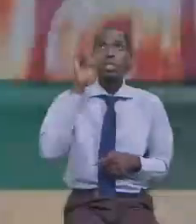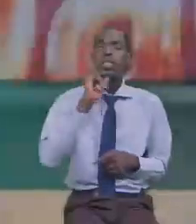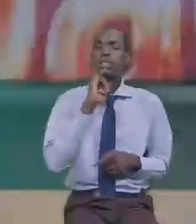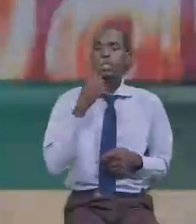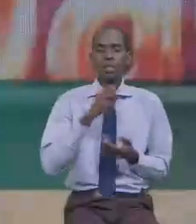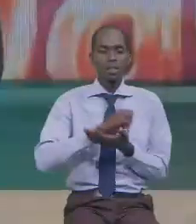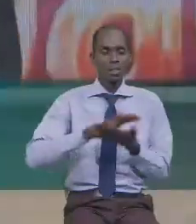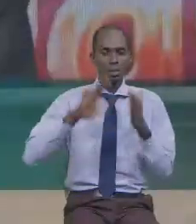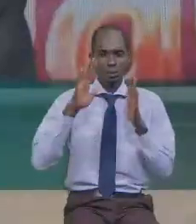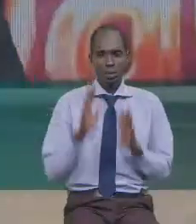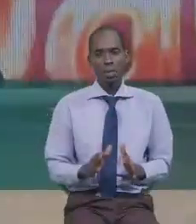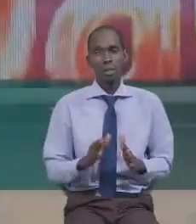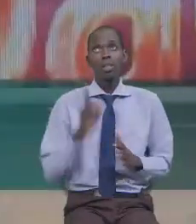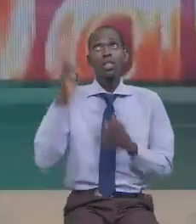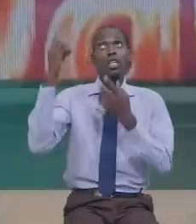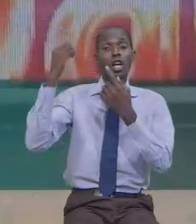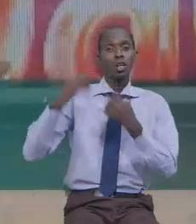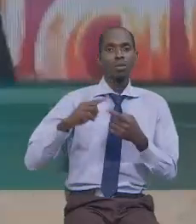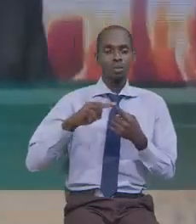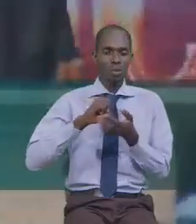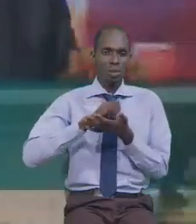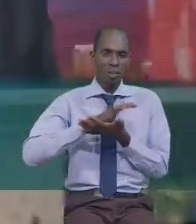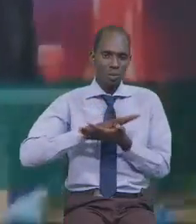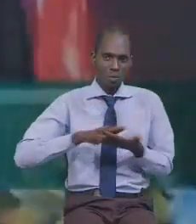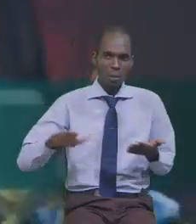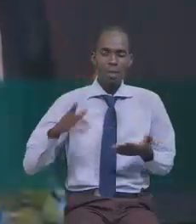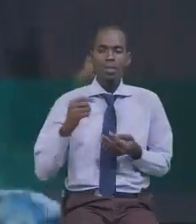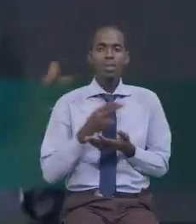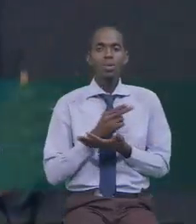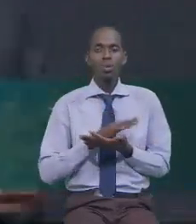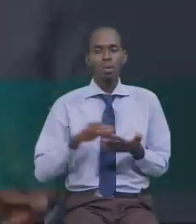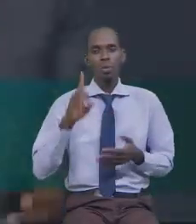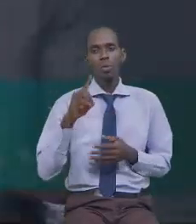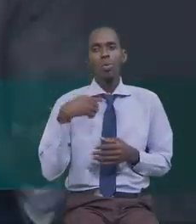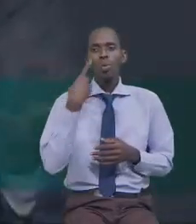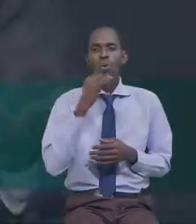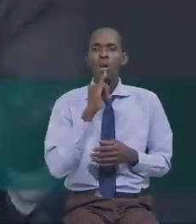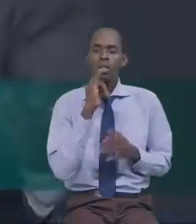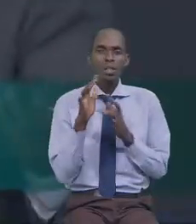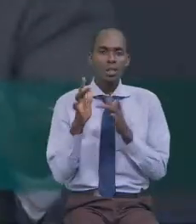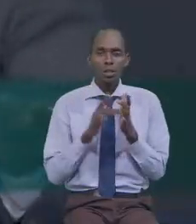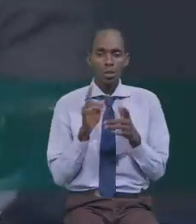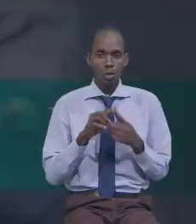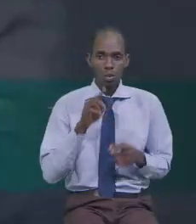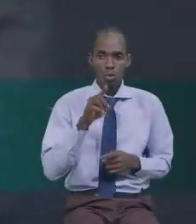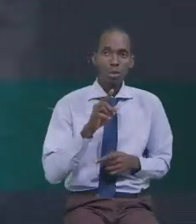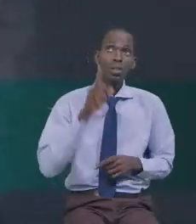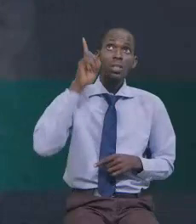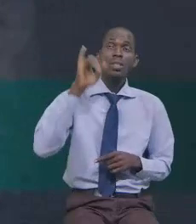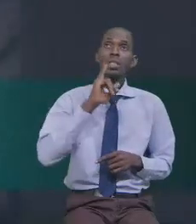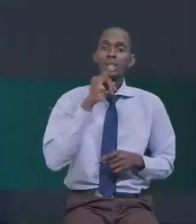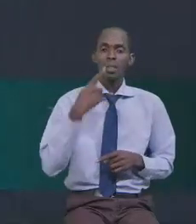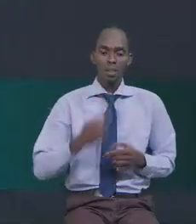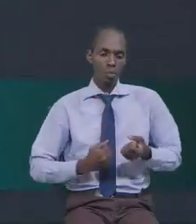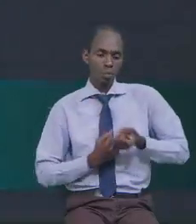to sanctify the godly. Who is Jesus to you? Is the succor and the